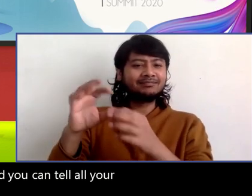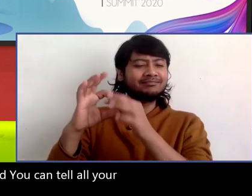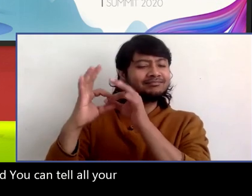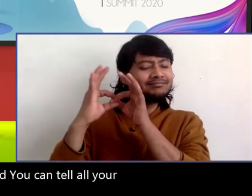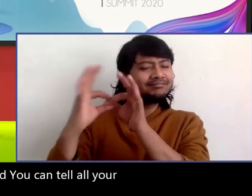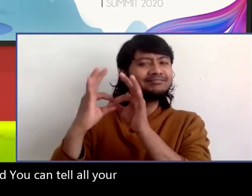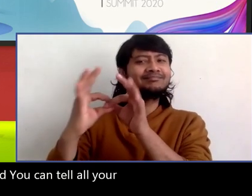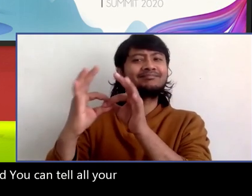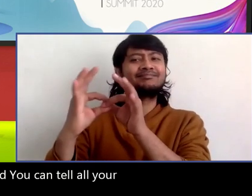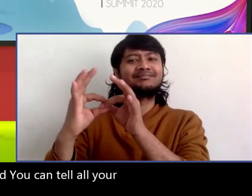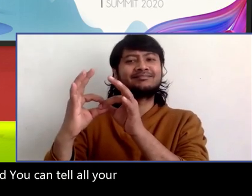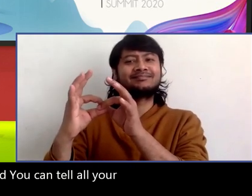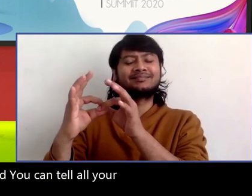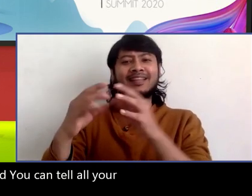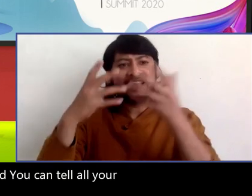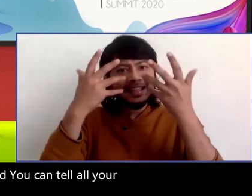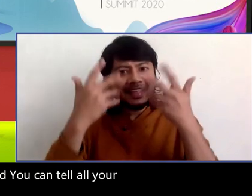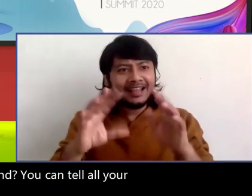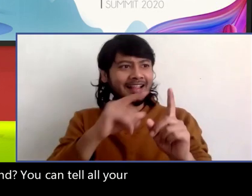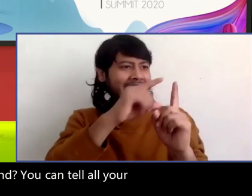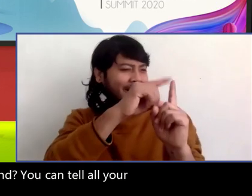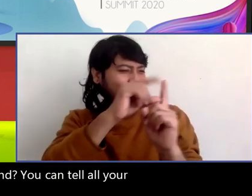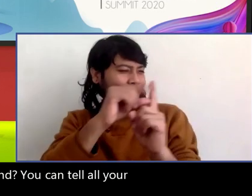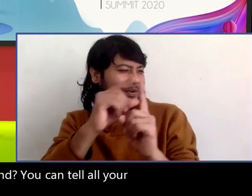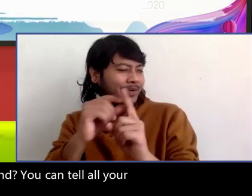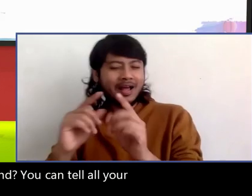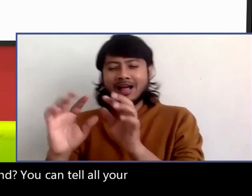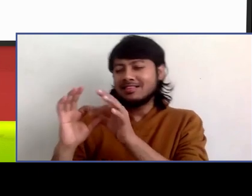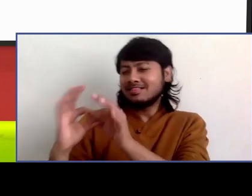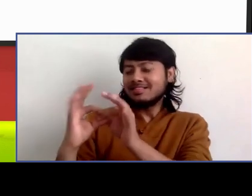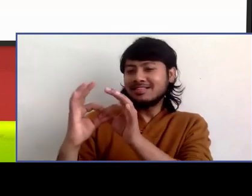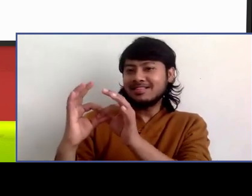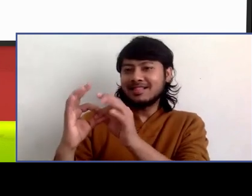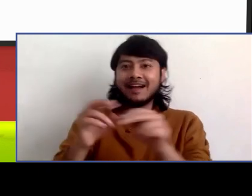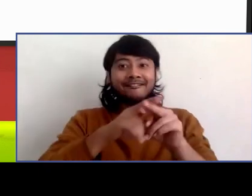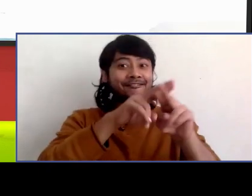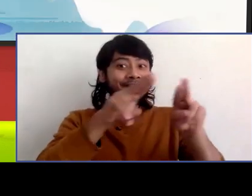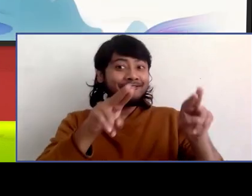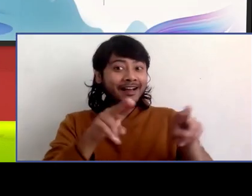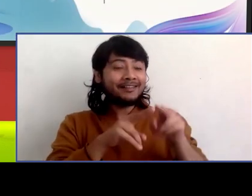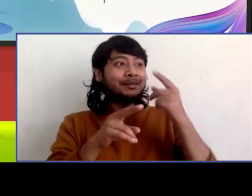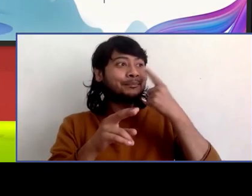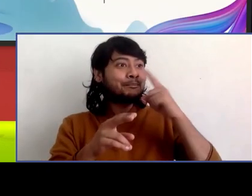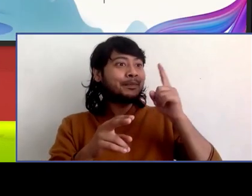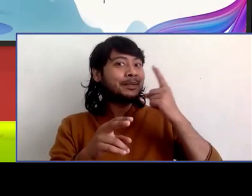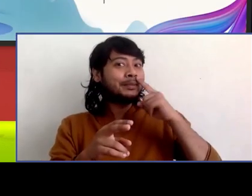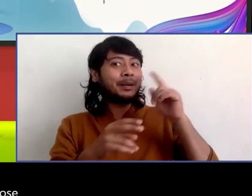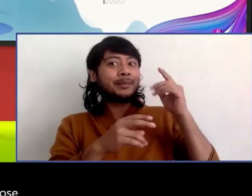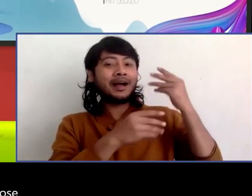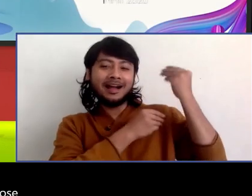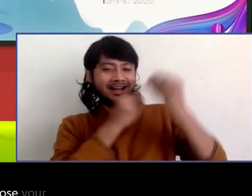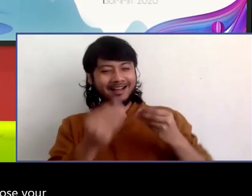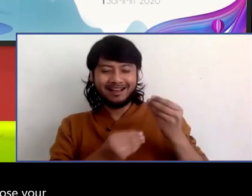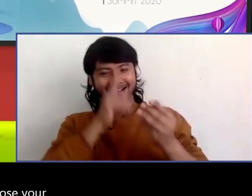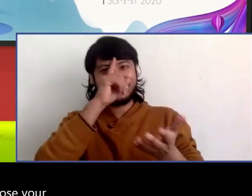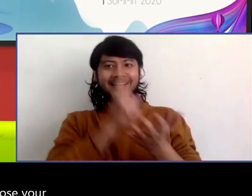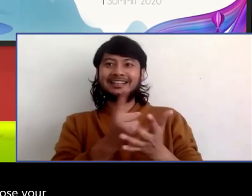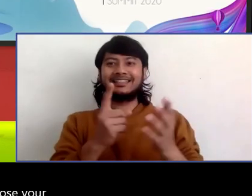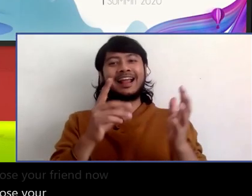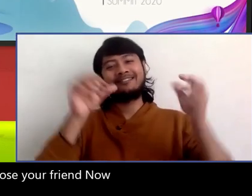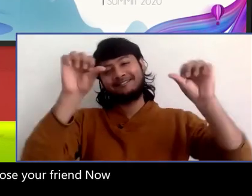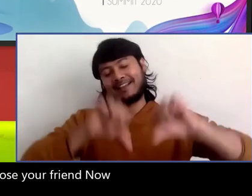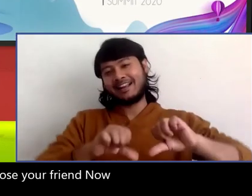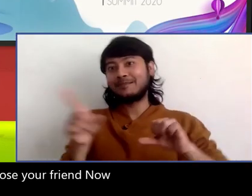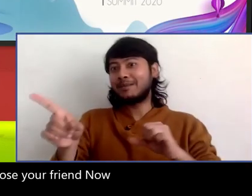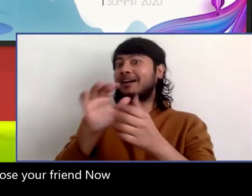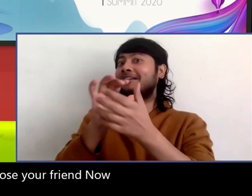she does? They say you don't get to choose your family, but you can definitely choose your friend. Now think of your best friend and what all